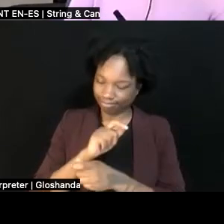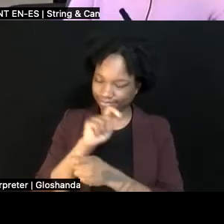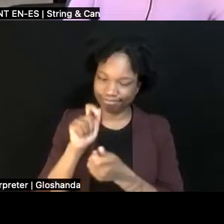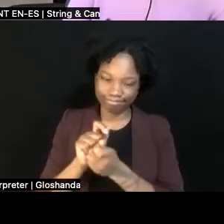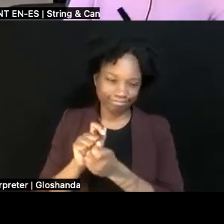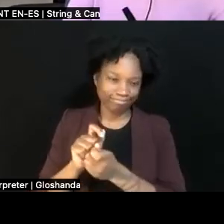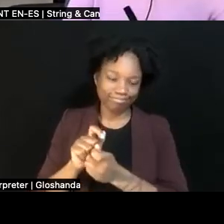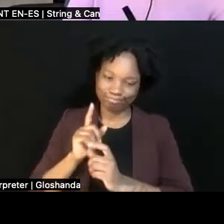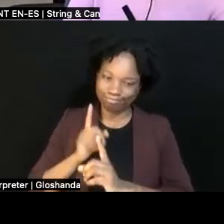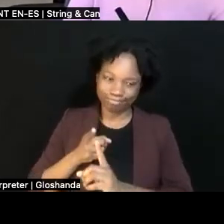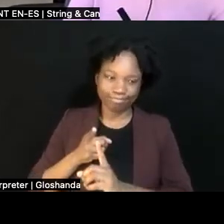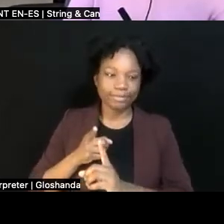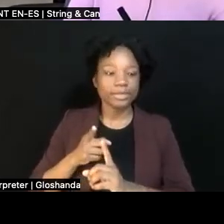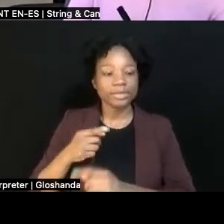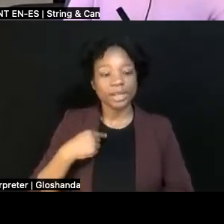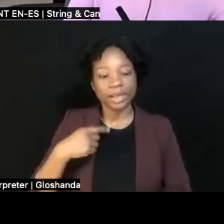But I think